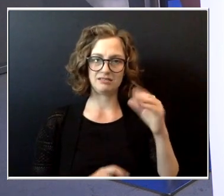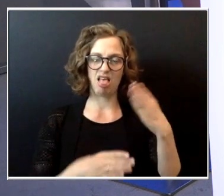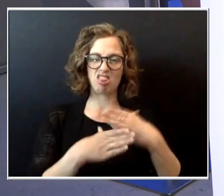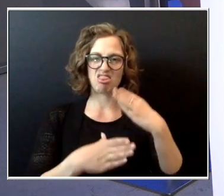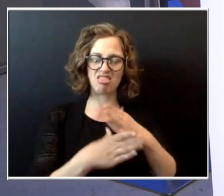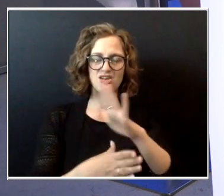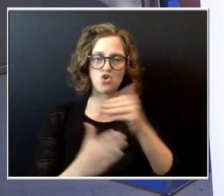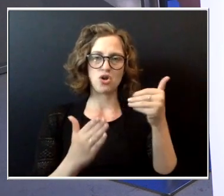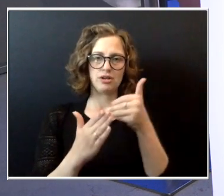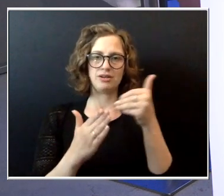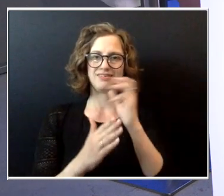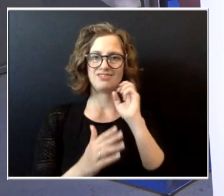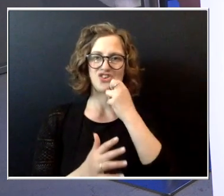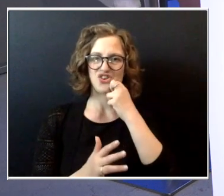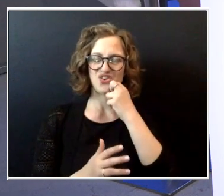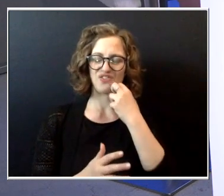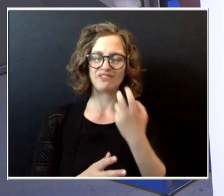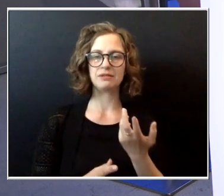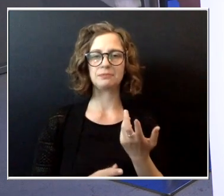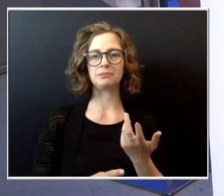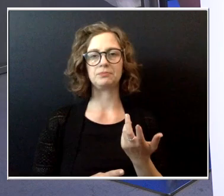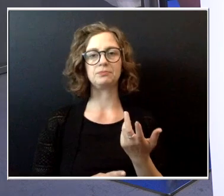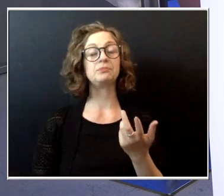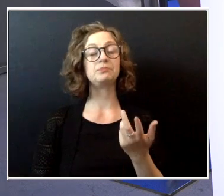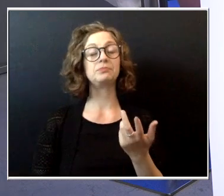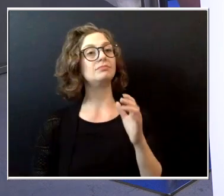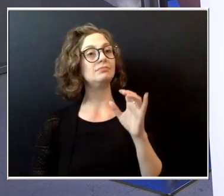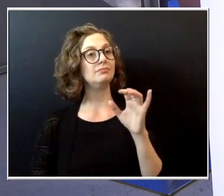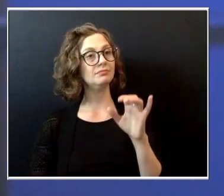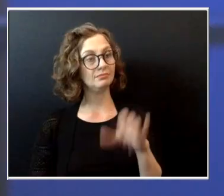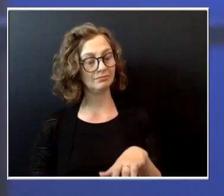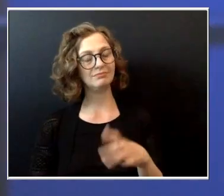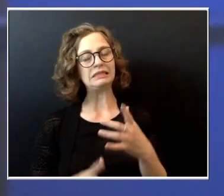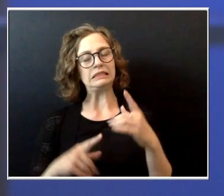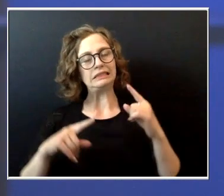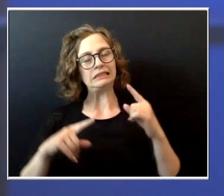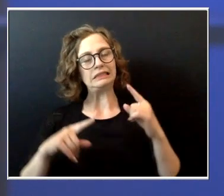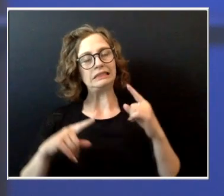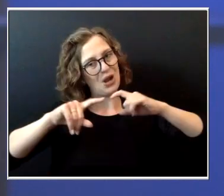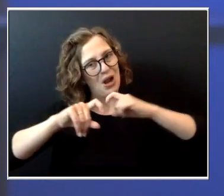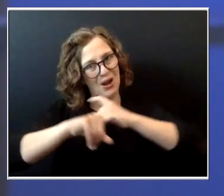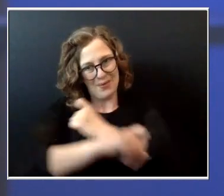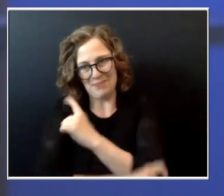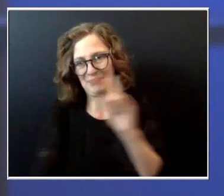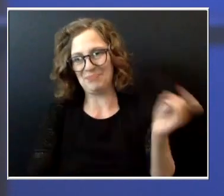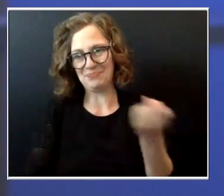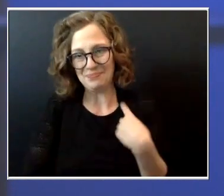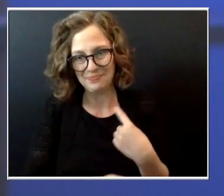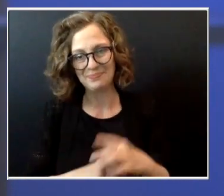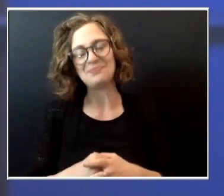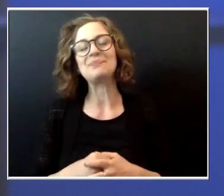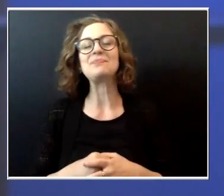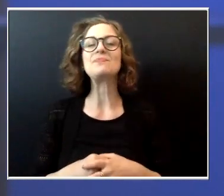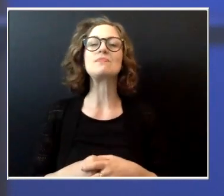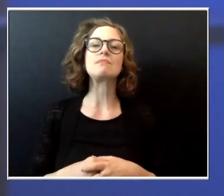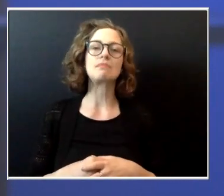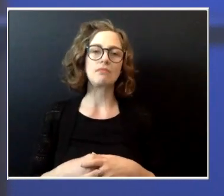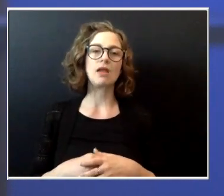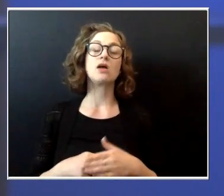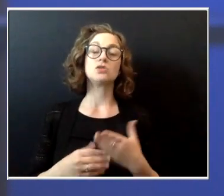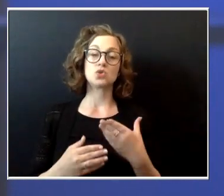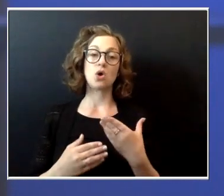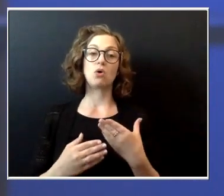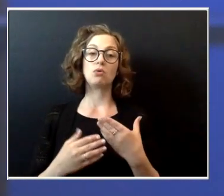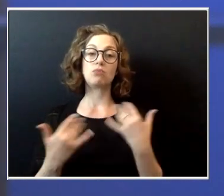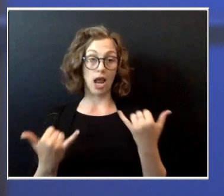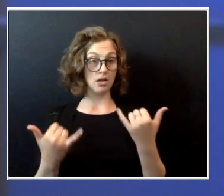Jeremy wanted to know. that's actually a remarkably complicated question. So there are very good studies out showing